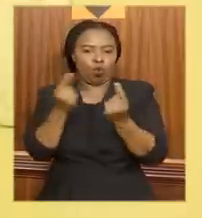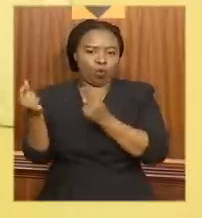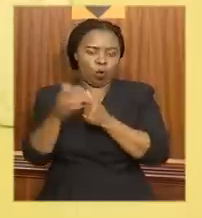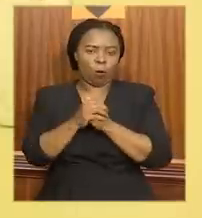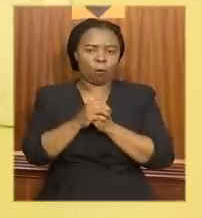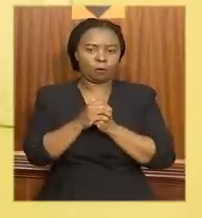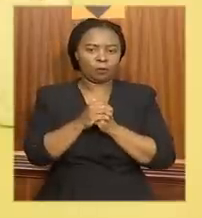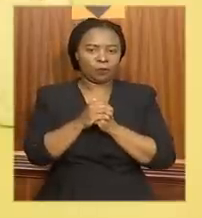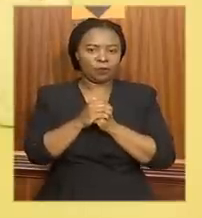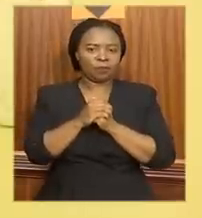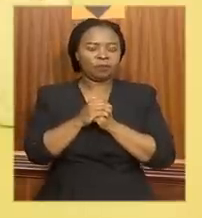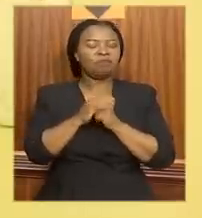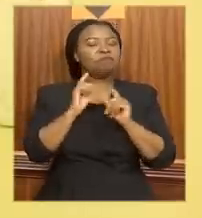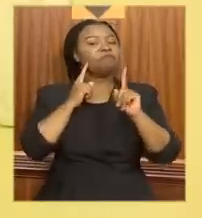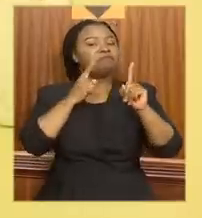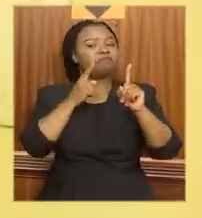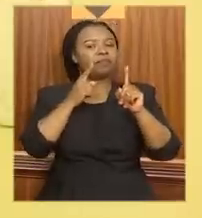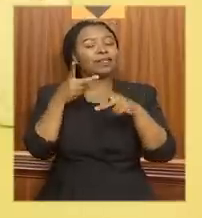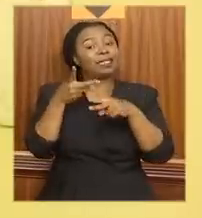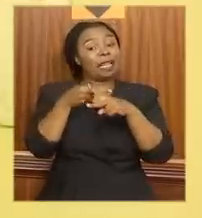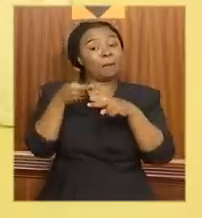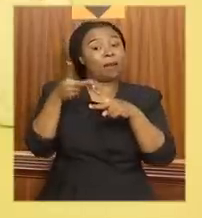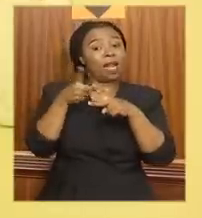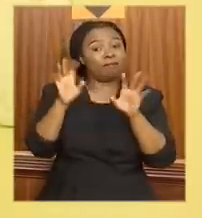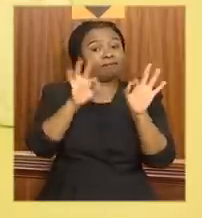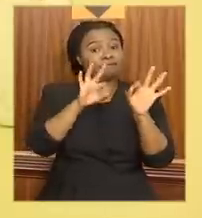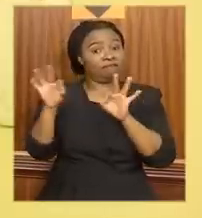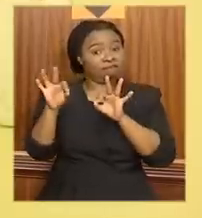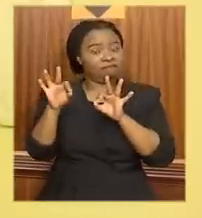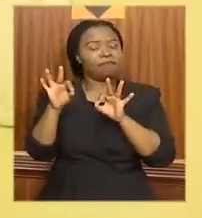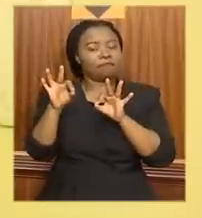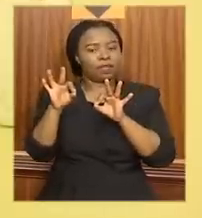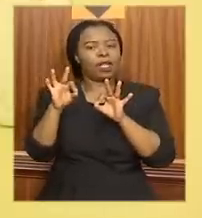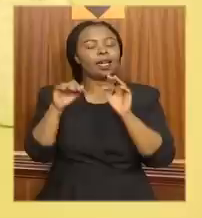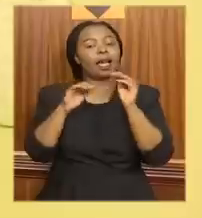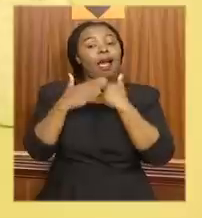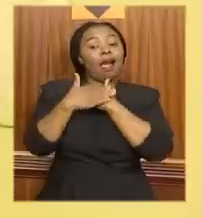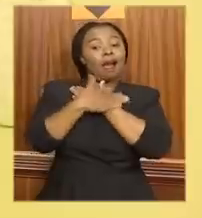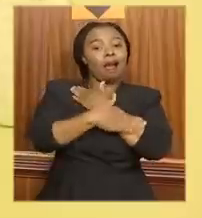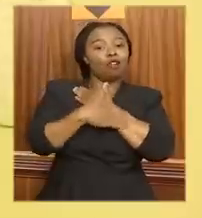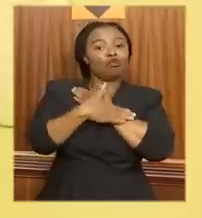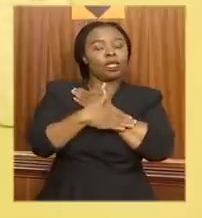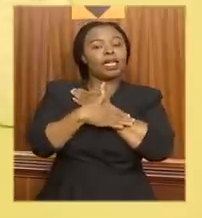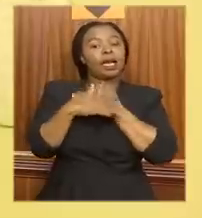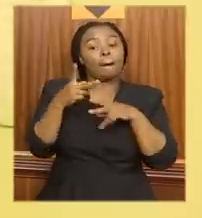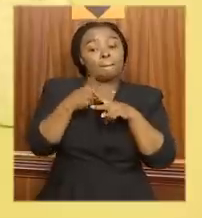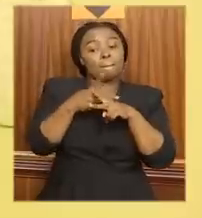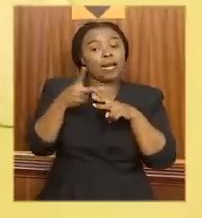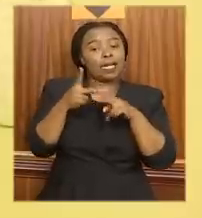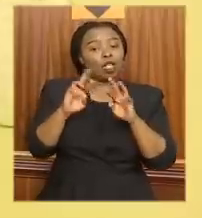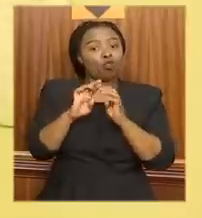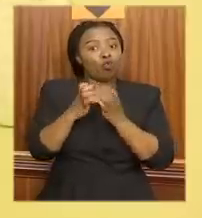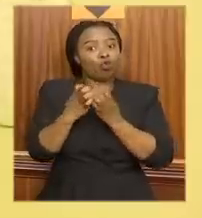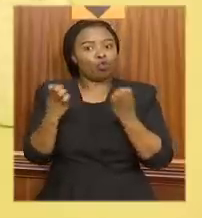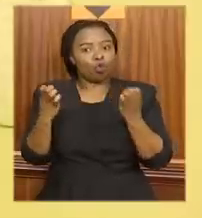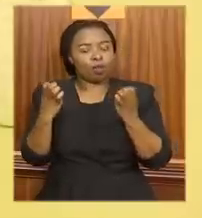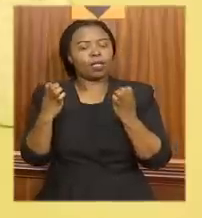To ensure effective planning, the country's Integrated Resource Plan is being